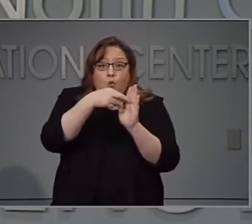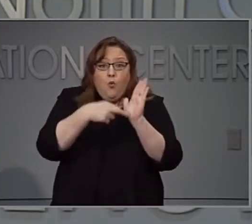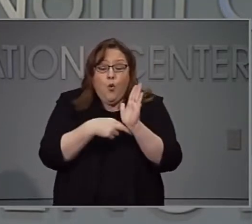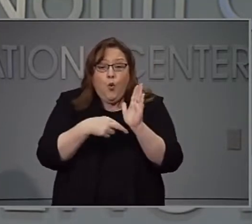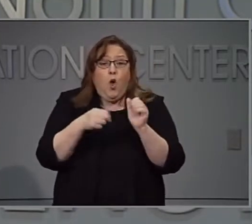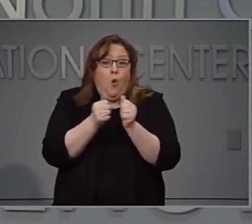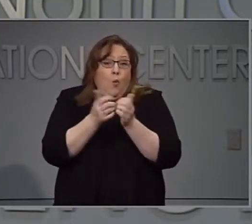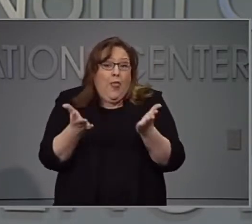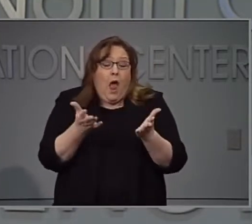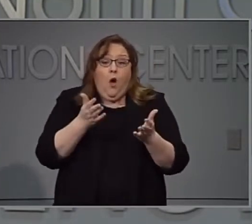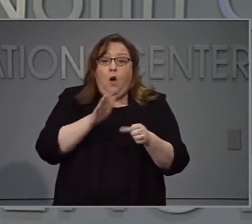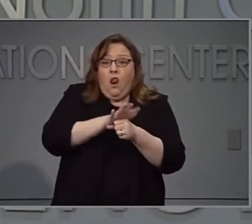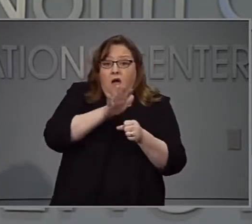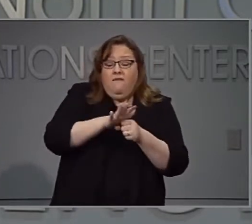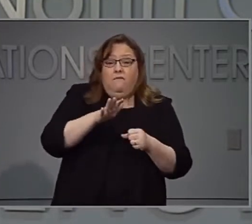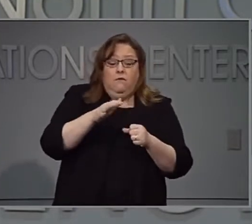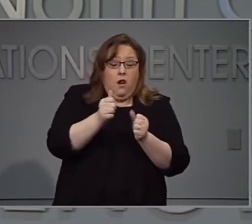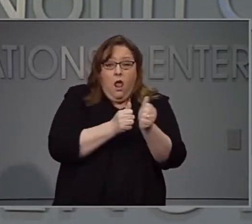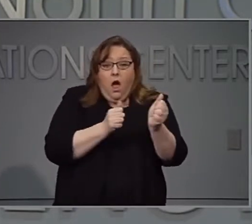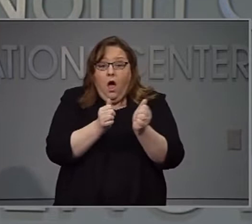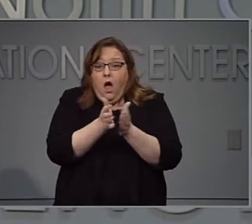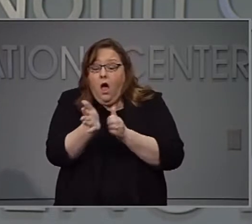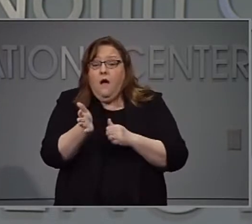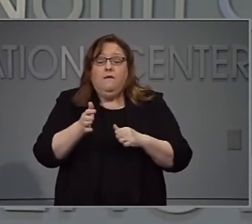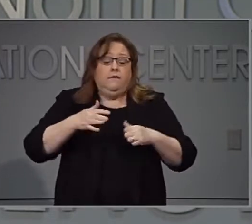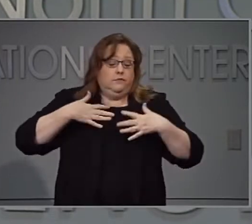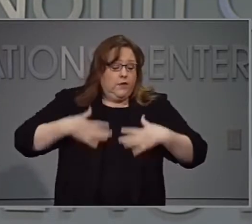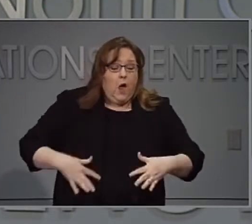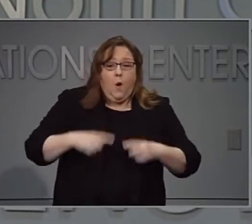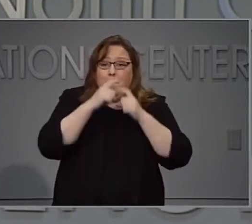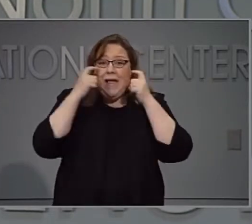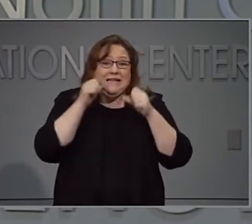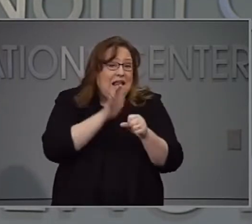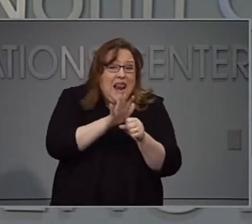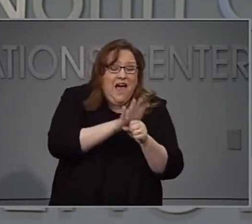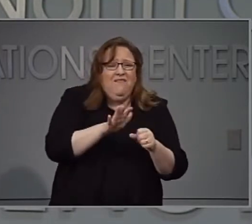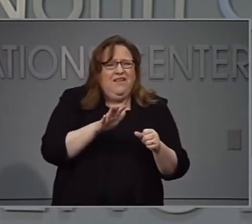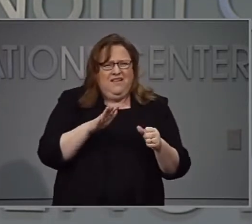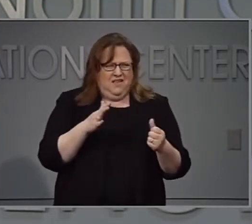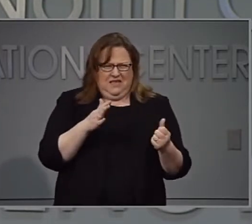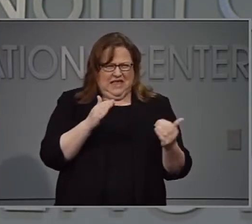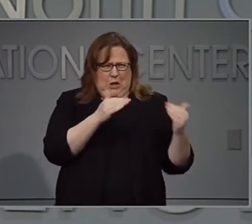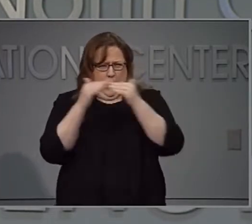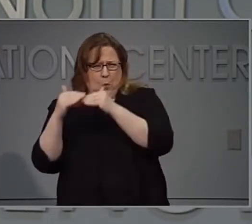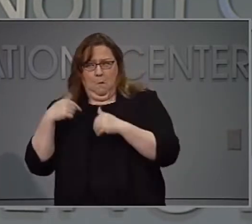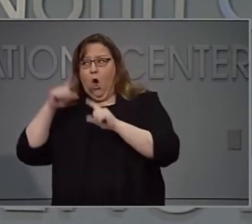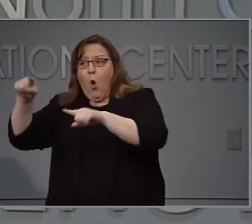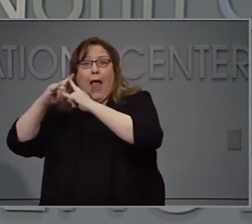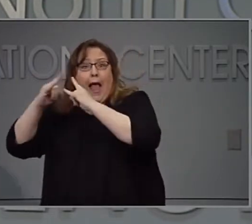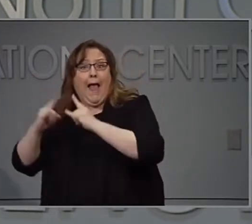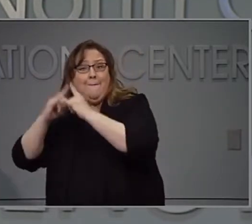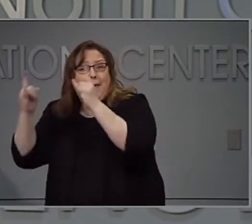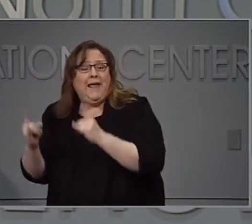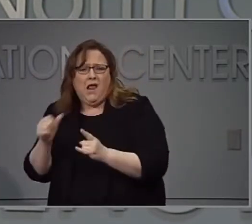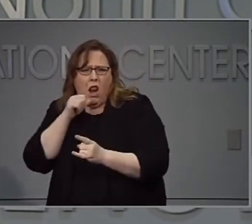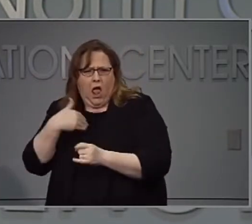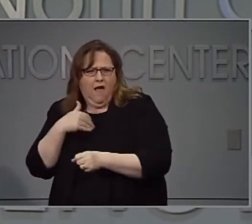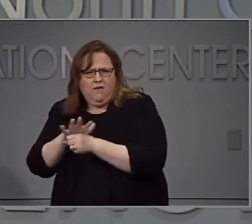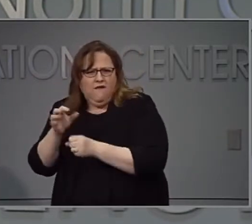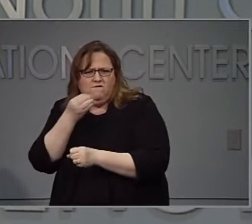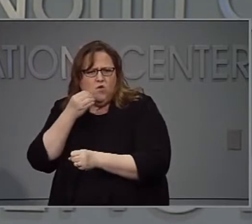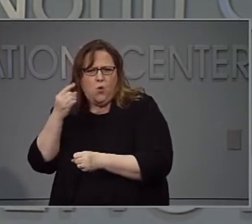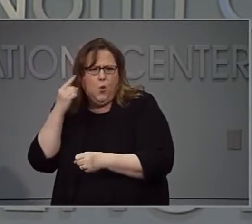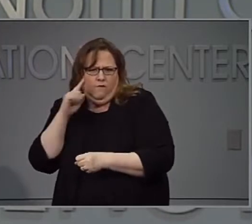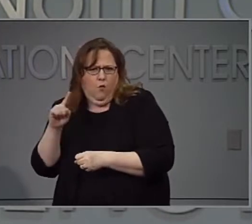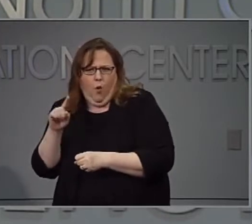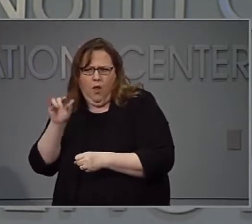trip with enough food for just one night. We need all of these supplies to collect more test